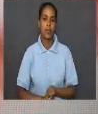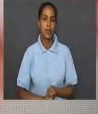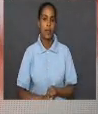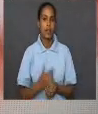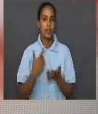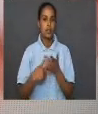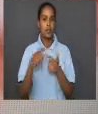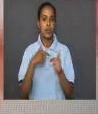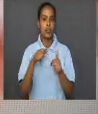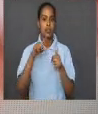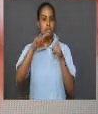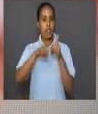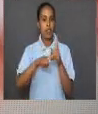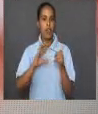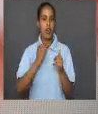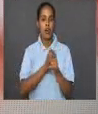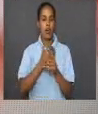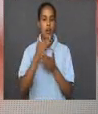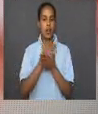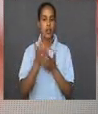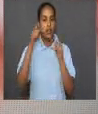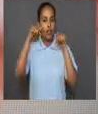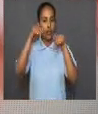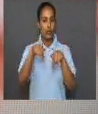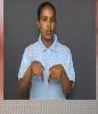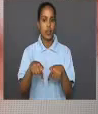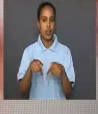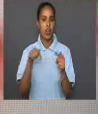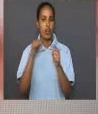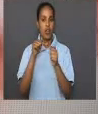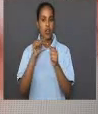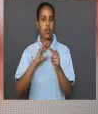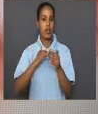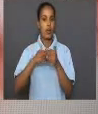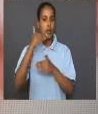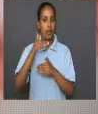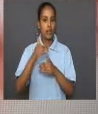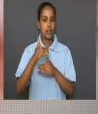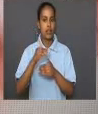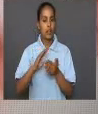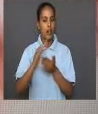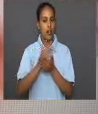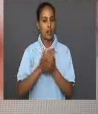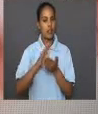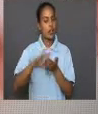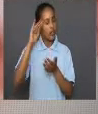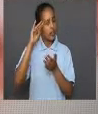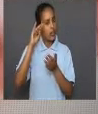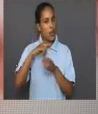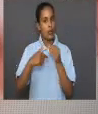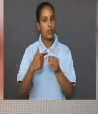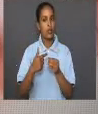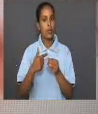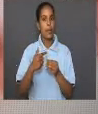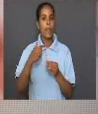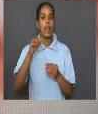salts. This brings us to the end of our lesson for today. In our next lesson, we will